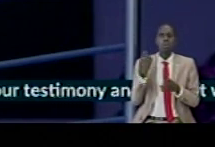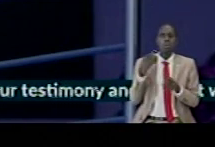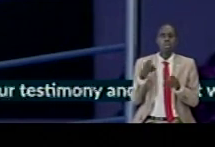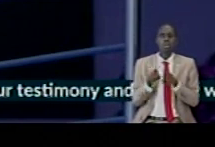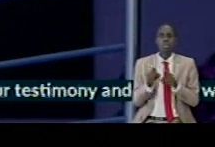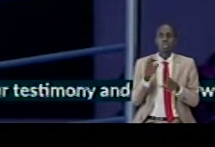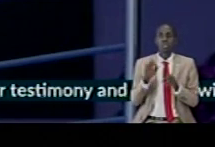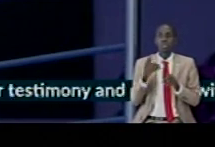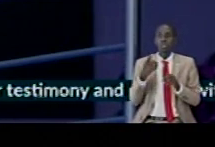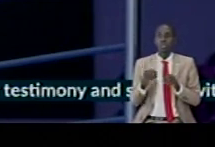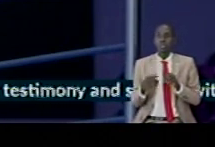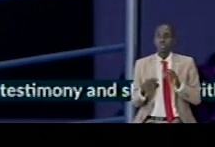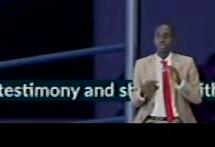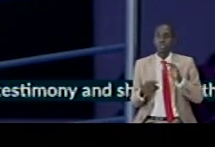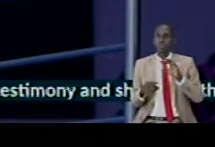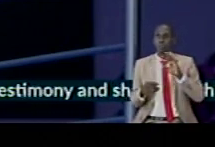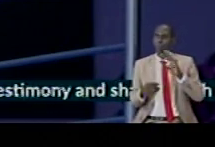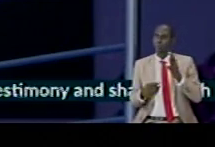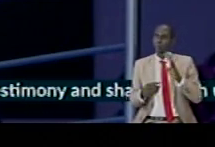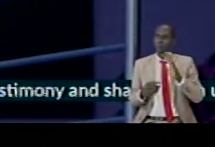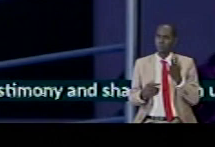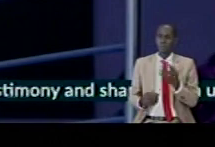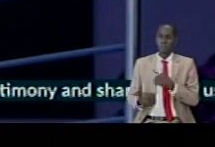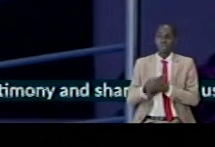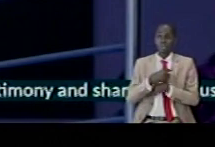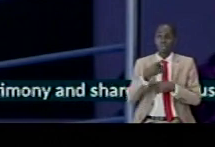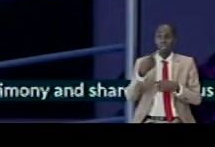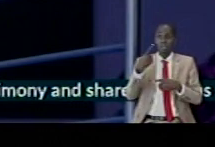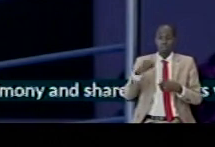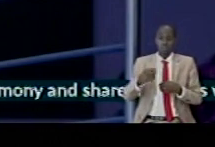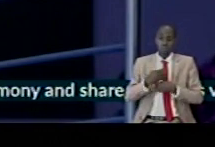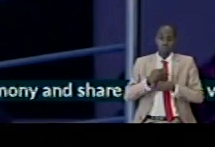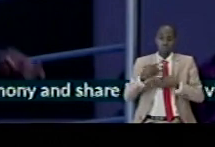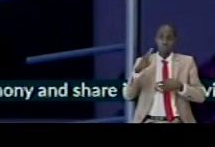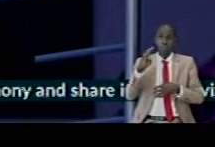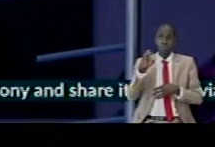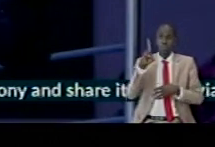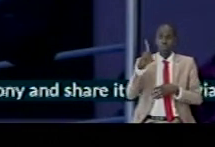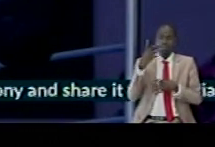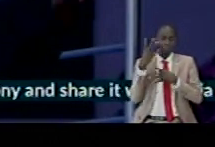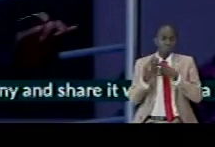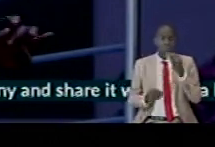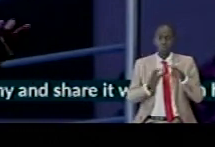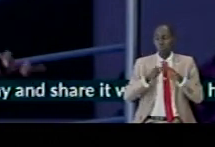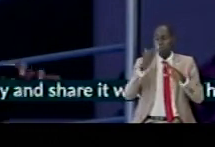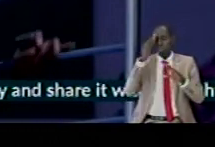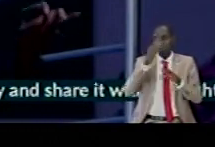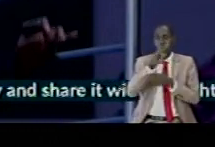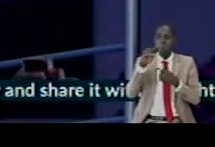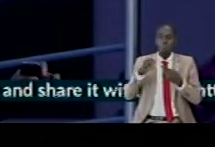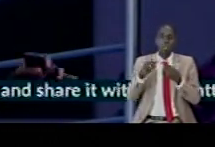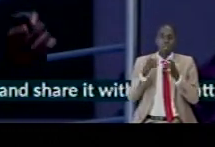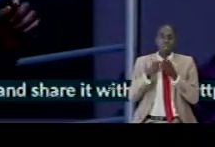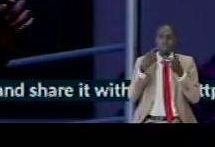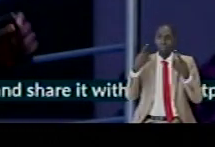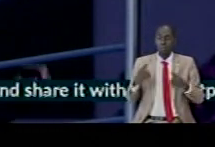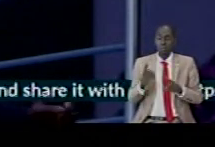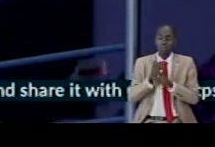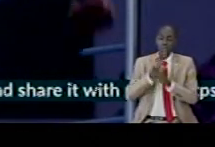or the fifth day of the program. The boy just disappeared. I don't even know how it disappeared. When I got home,